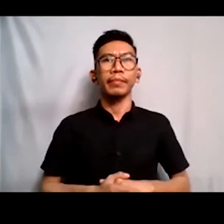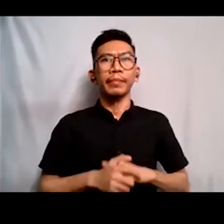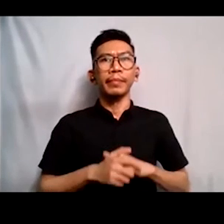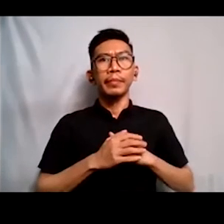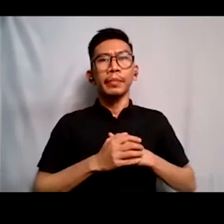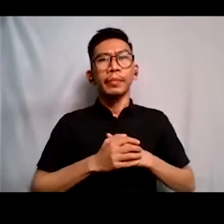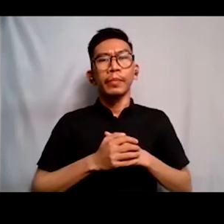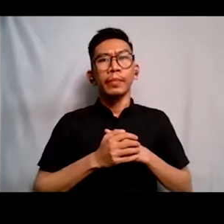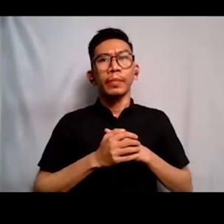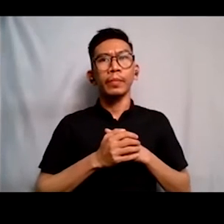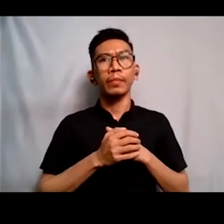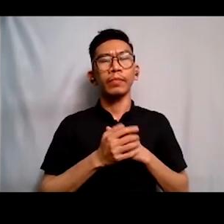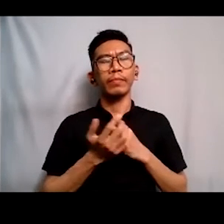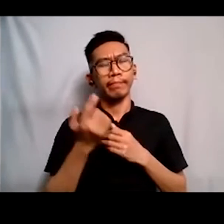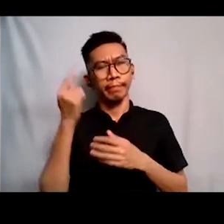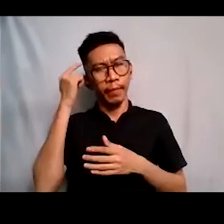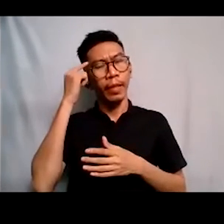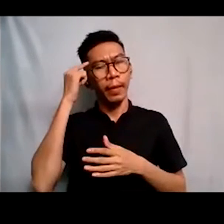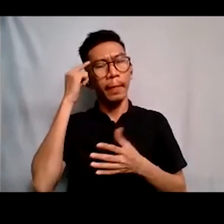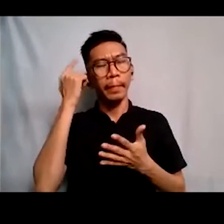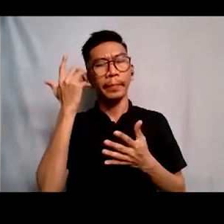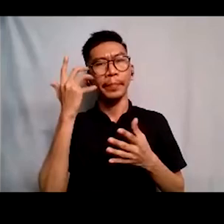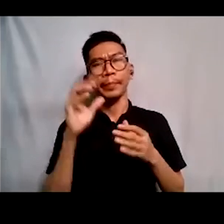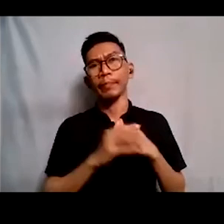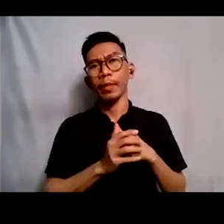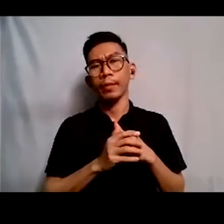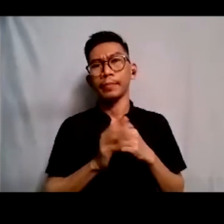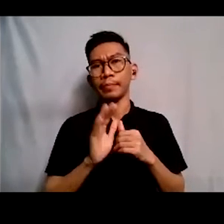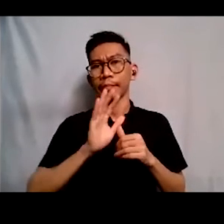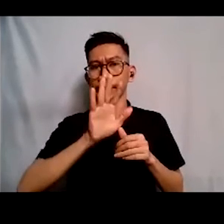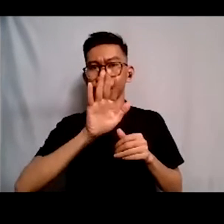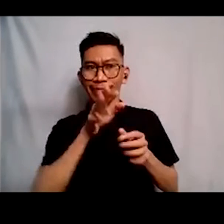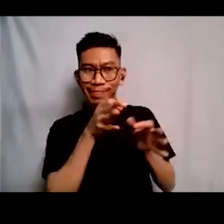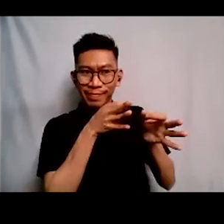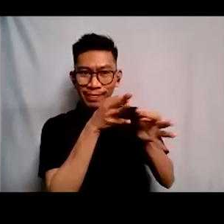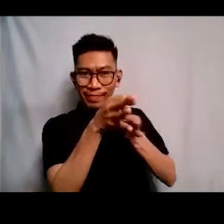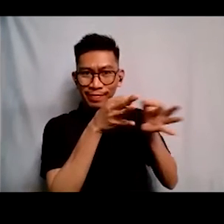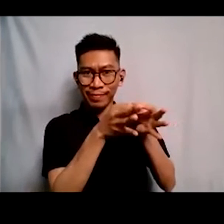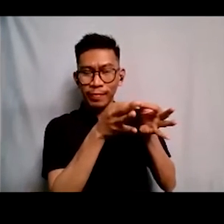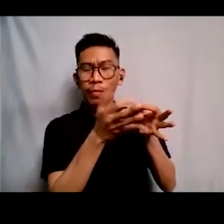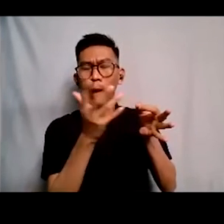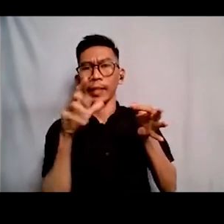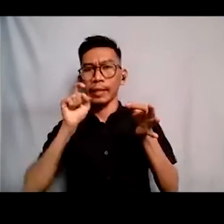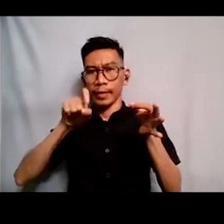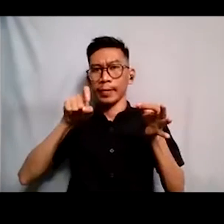So I think another thing about how you describe it is